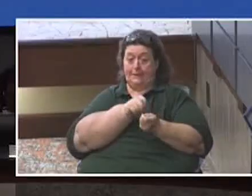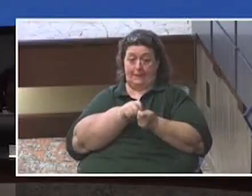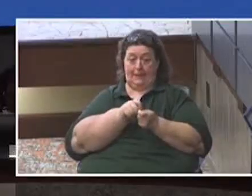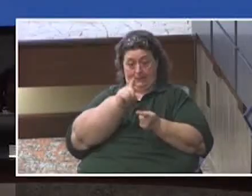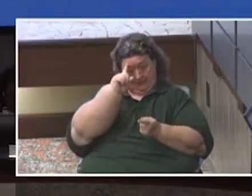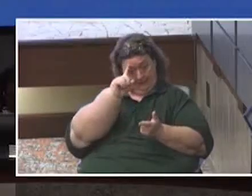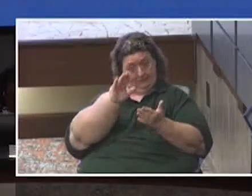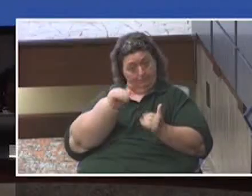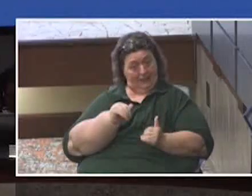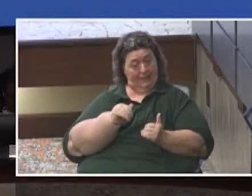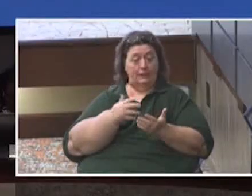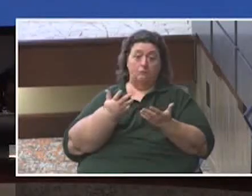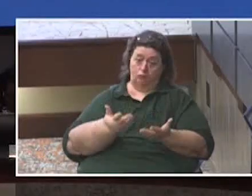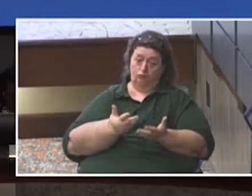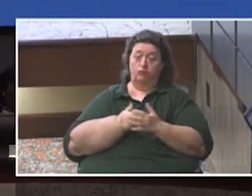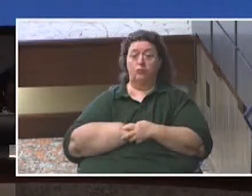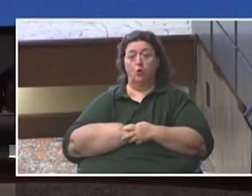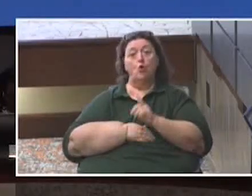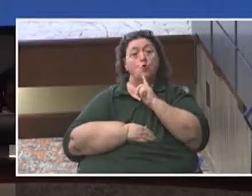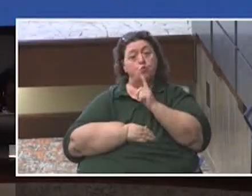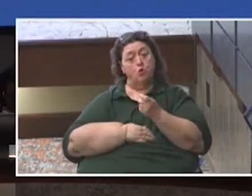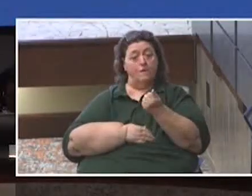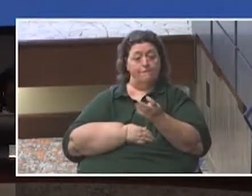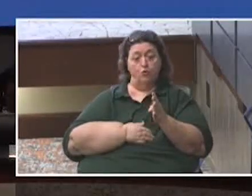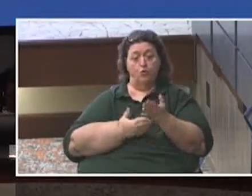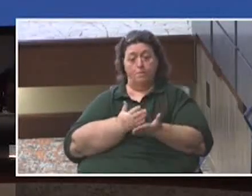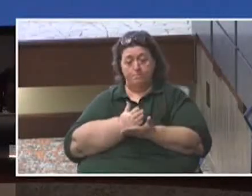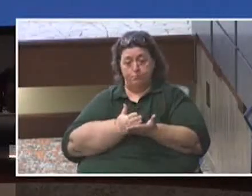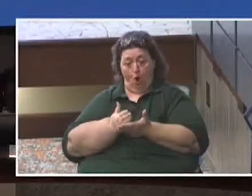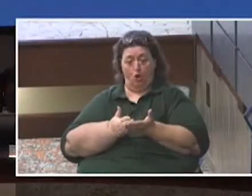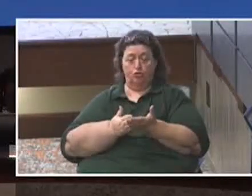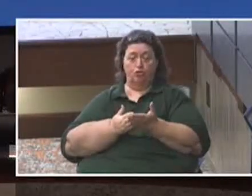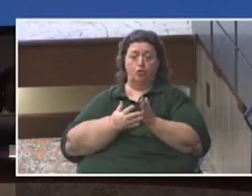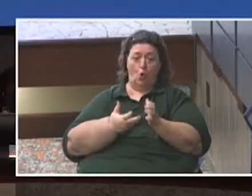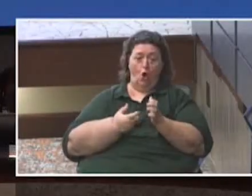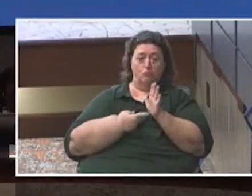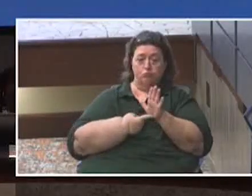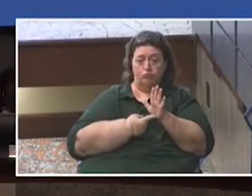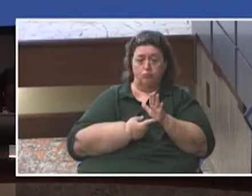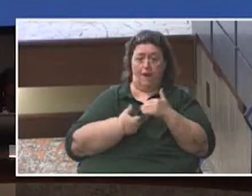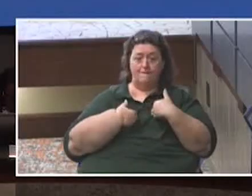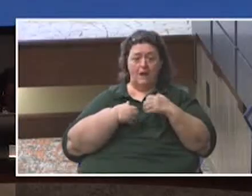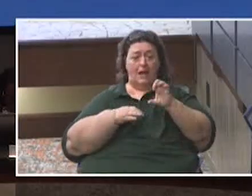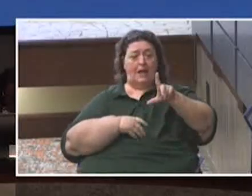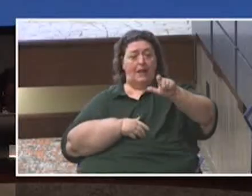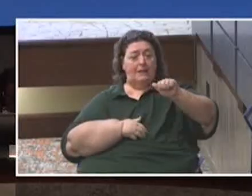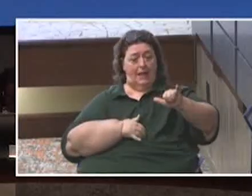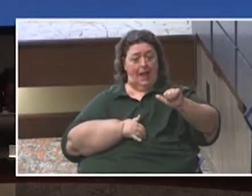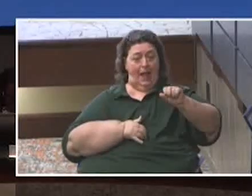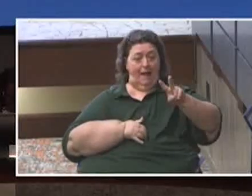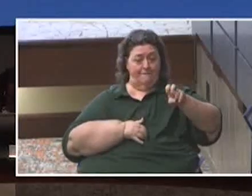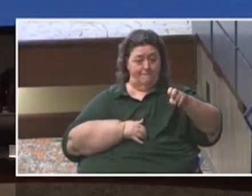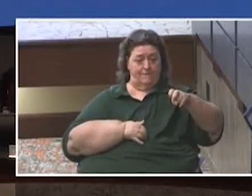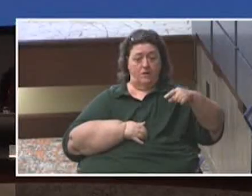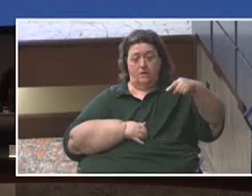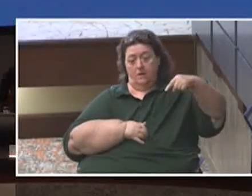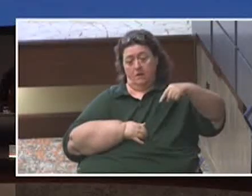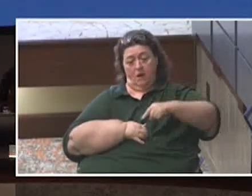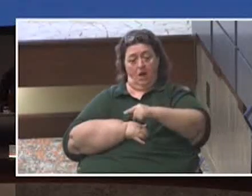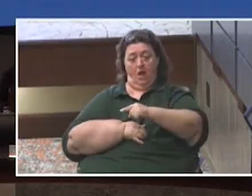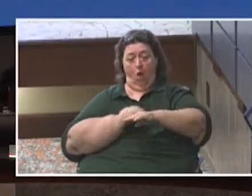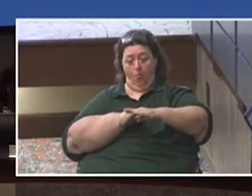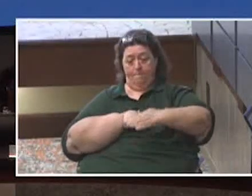for some reference, really a couple components to highlight here. You have Clay Avenue running down on the bottom of the page, intersects